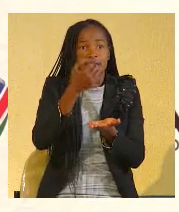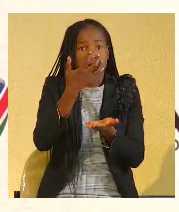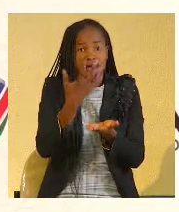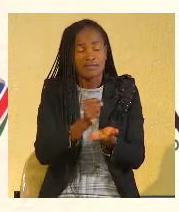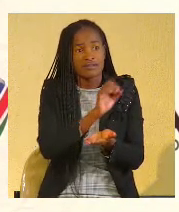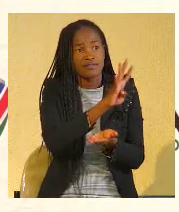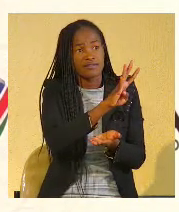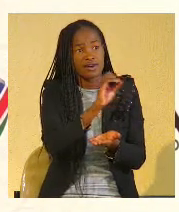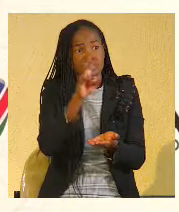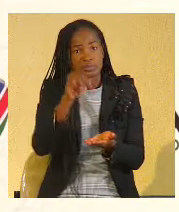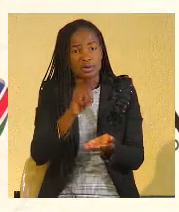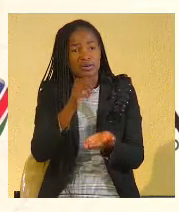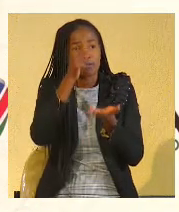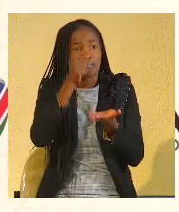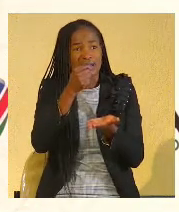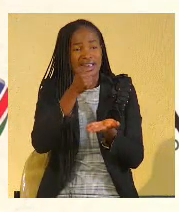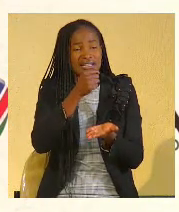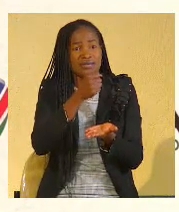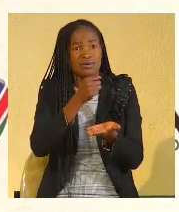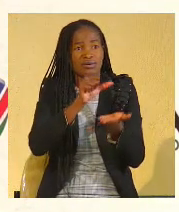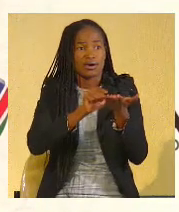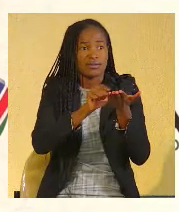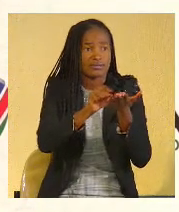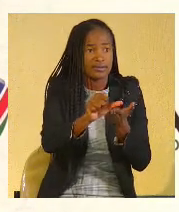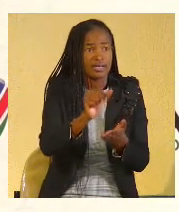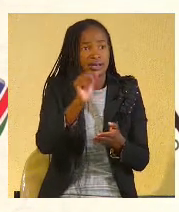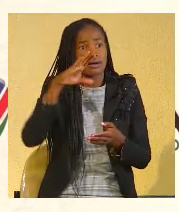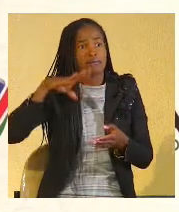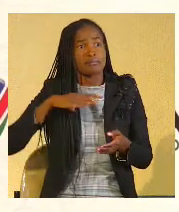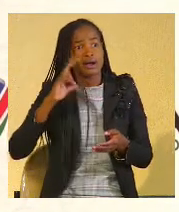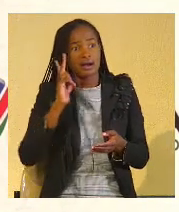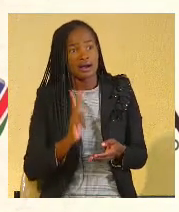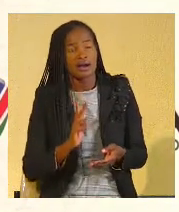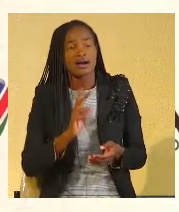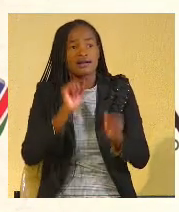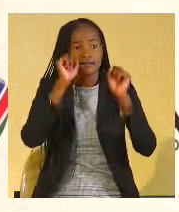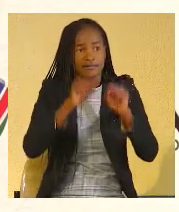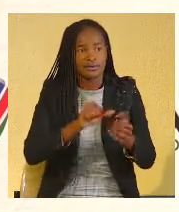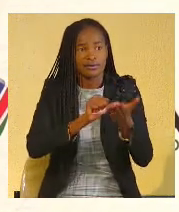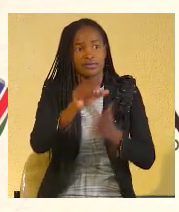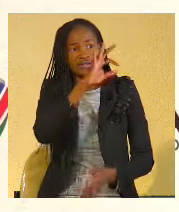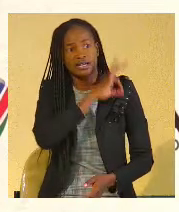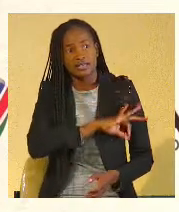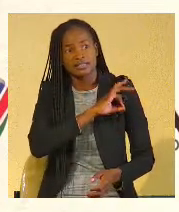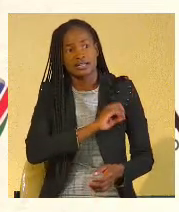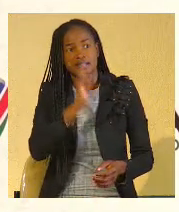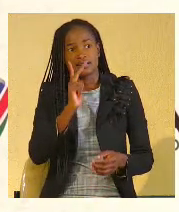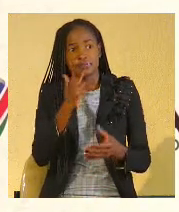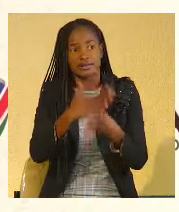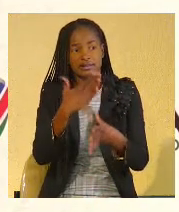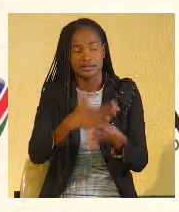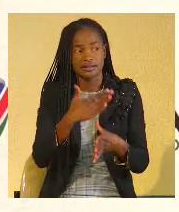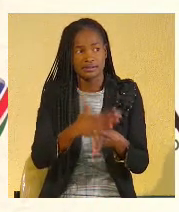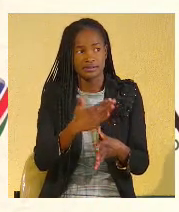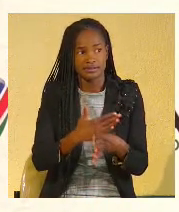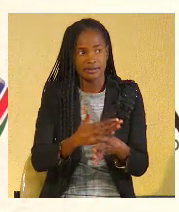of 400 million. All of these, of course, are government's interventions to try to get everyone to cope in this situation. At this point,